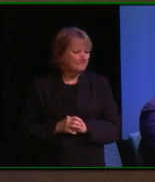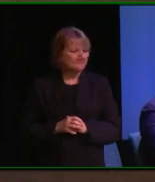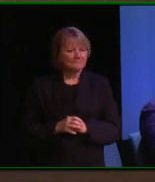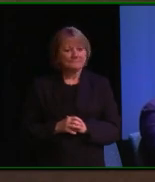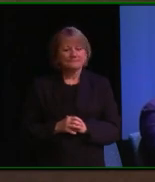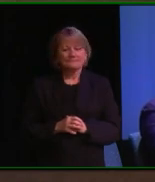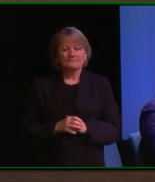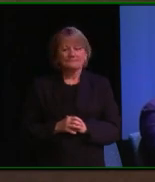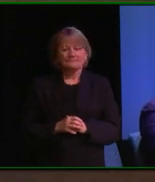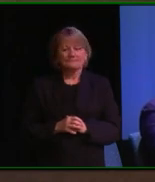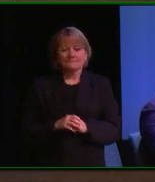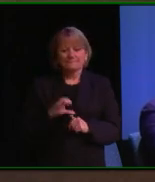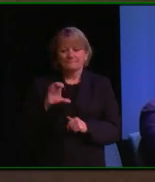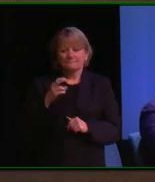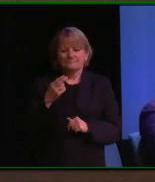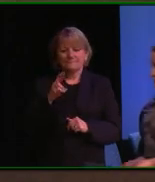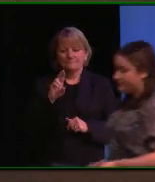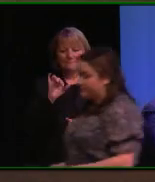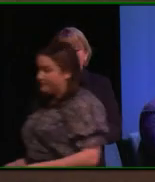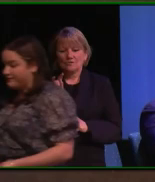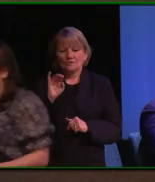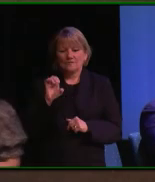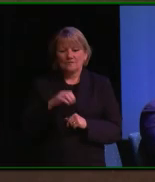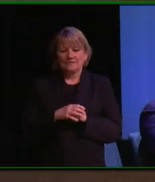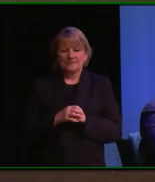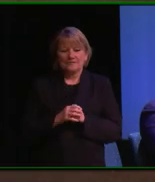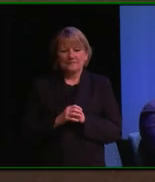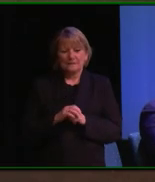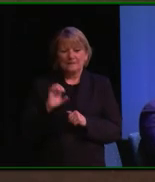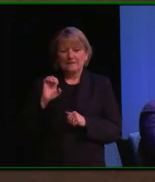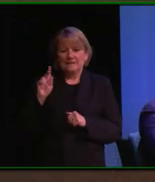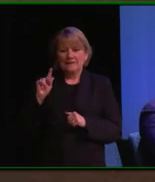Christy L. Grillo, Electrocardiography.